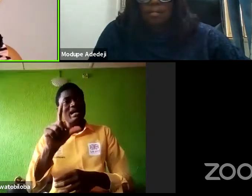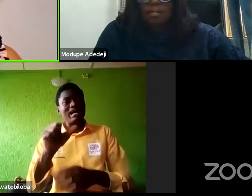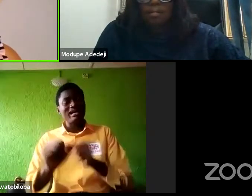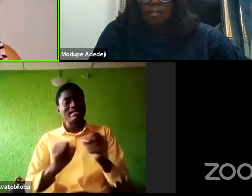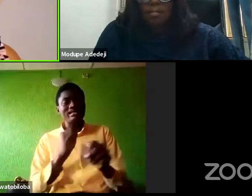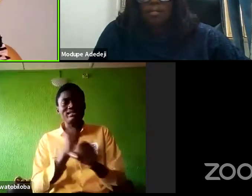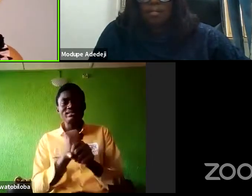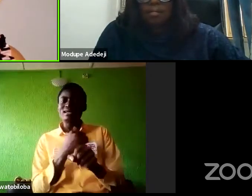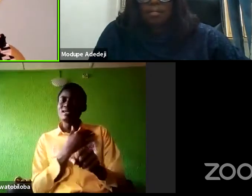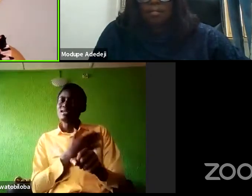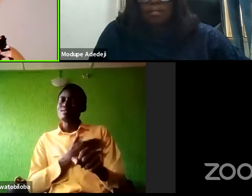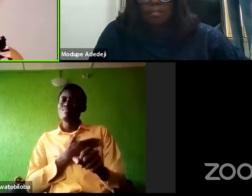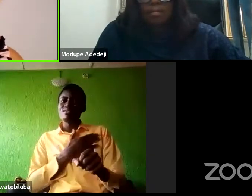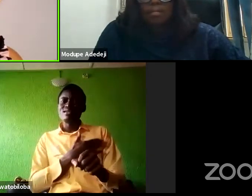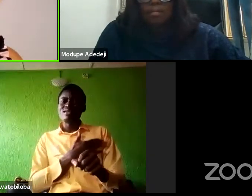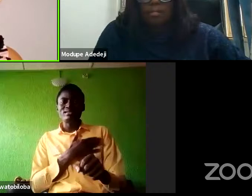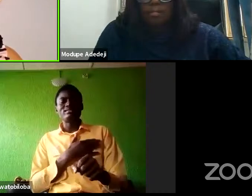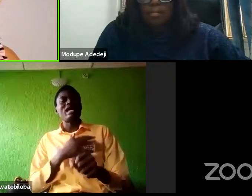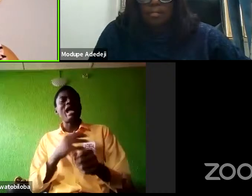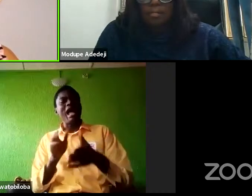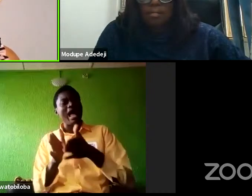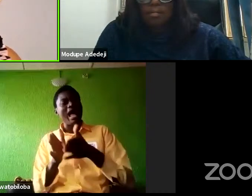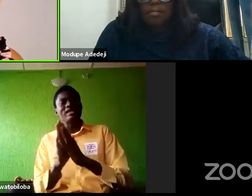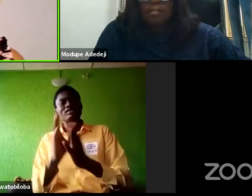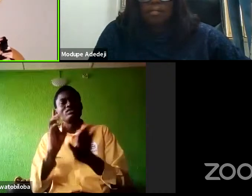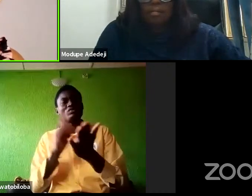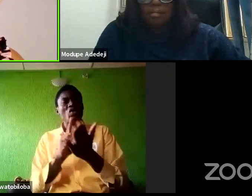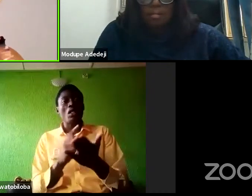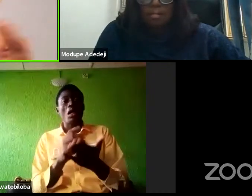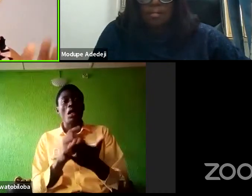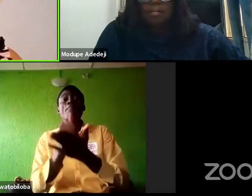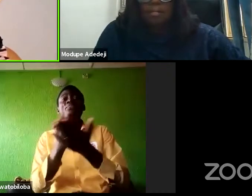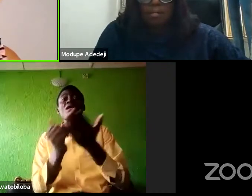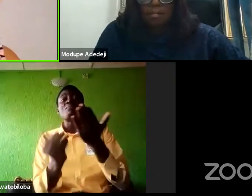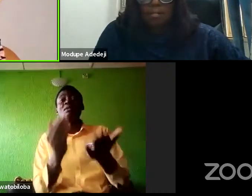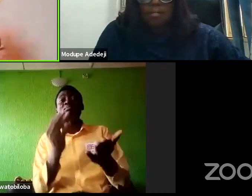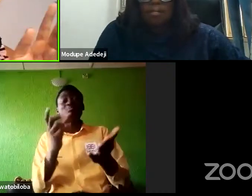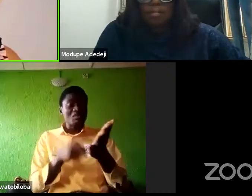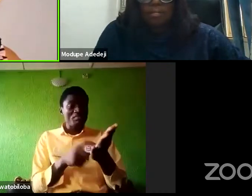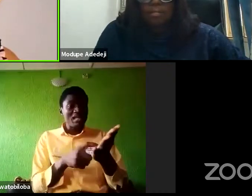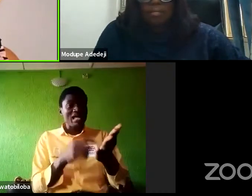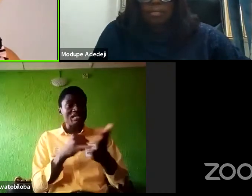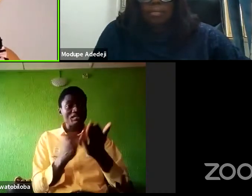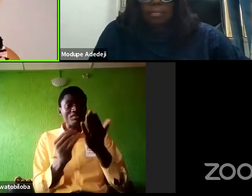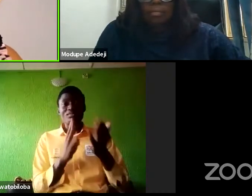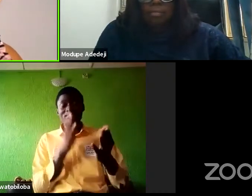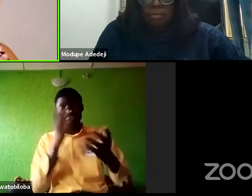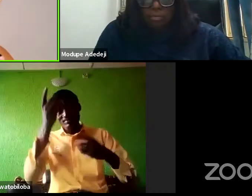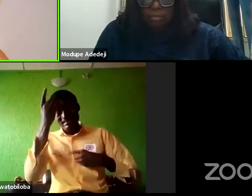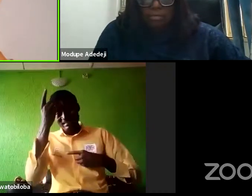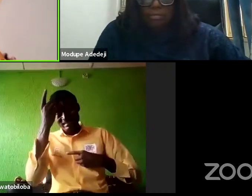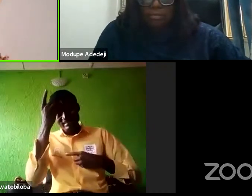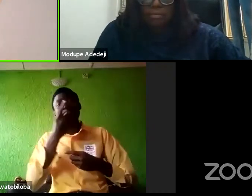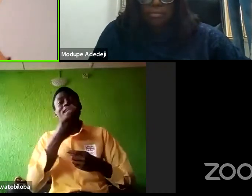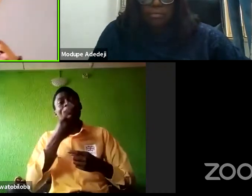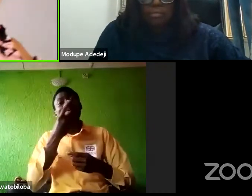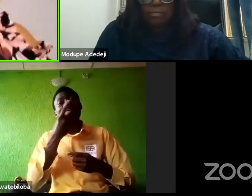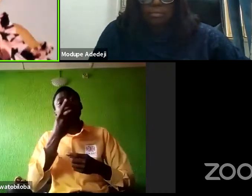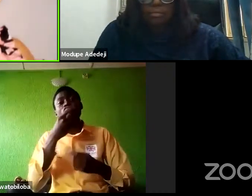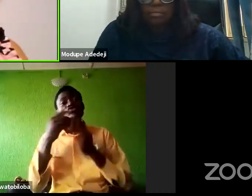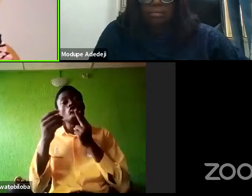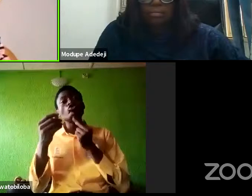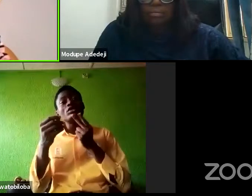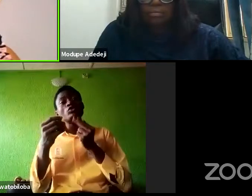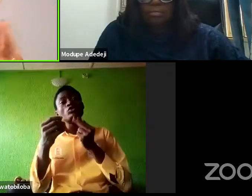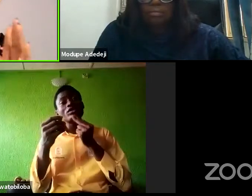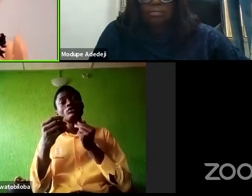other things aside. It could be a thyroid thing, it could be diabetes, it could be every other thing that is overshadowing the symptoms that you're going through. So don't just sit